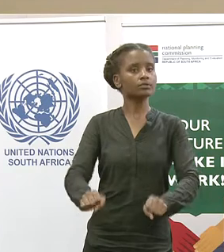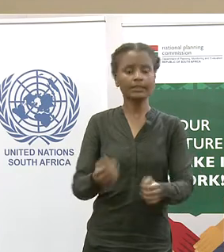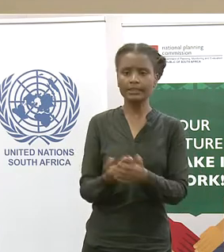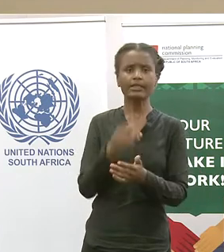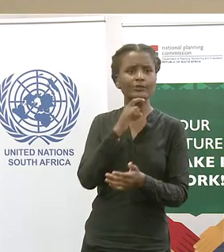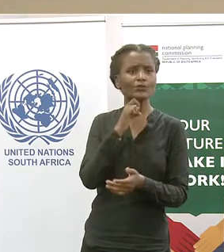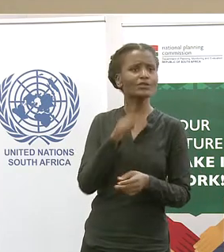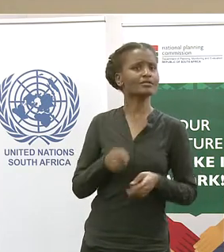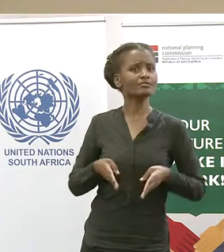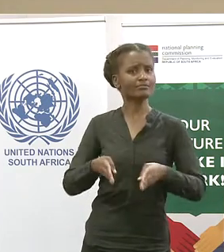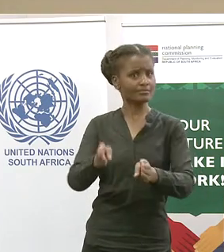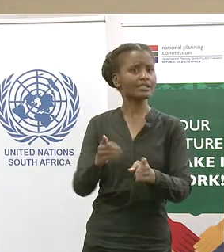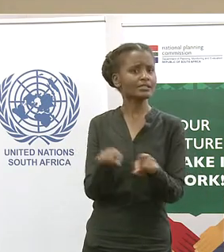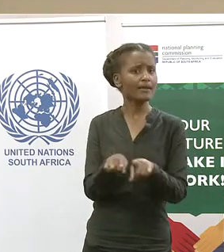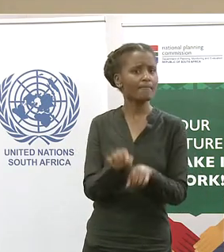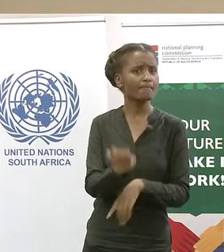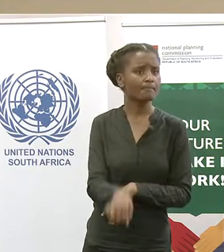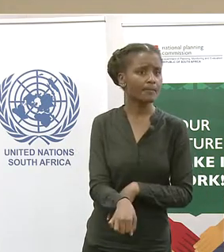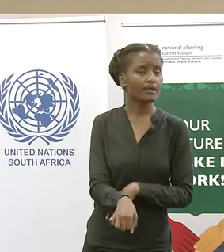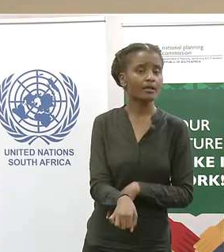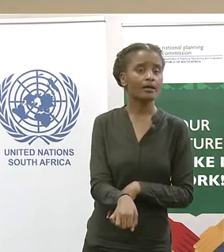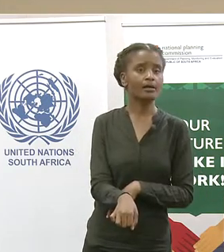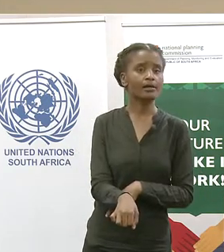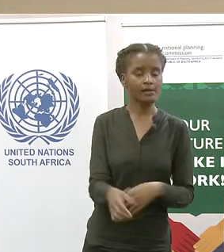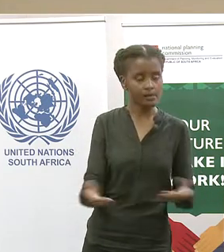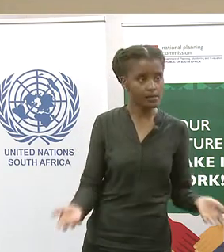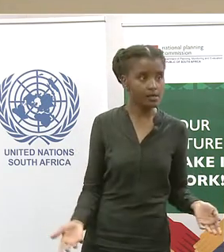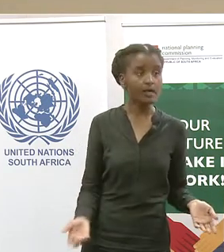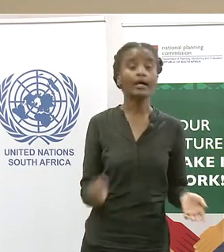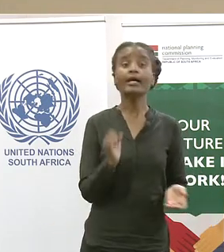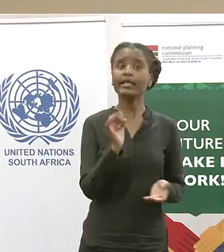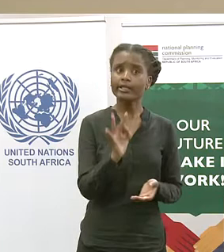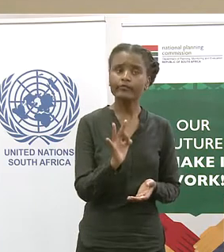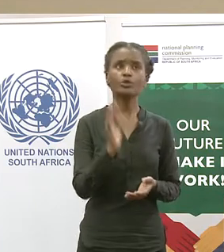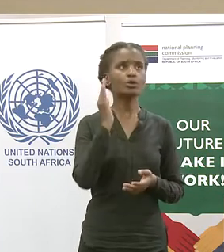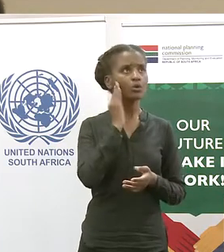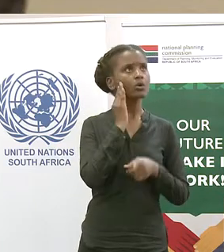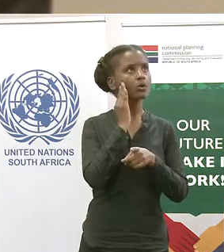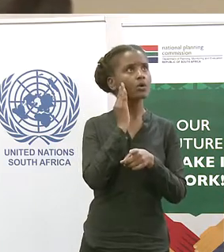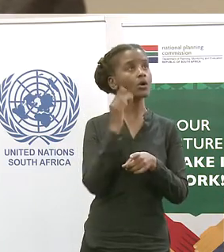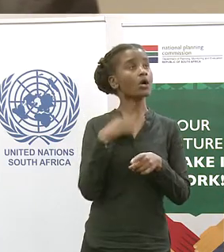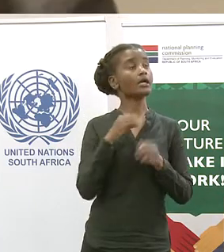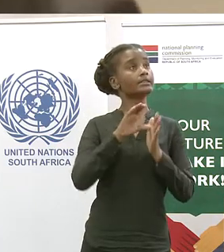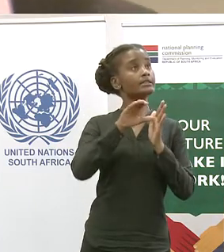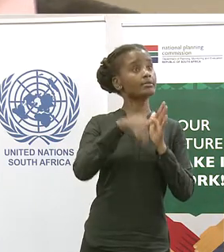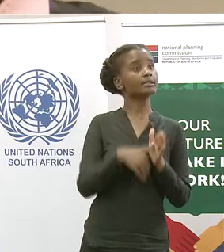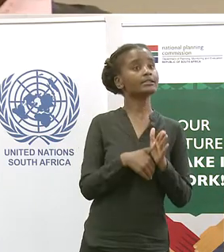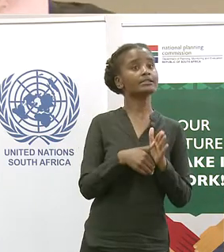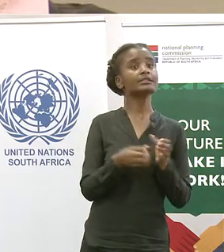positive externalities that go beyond disability. If we recognize that disability offers